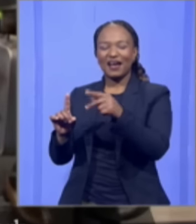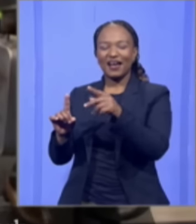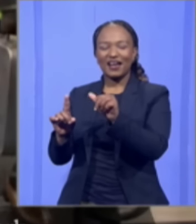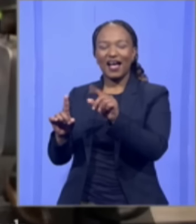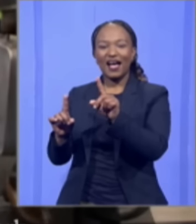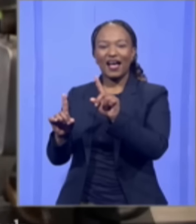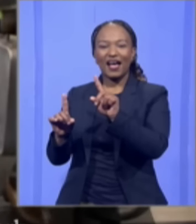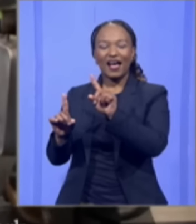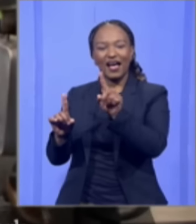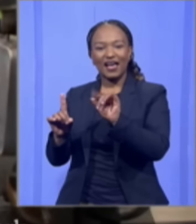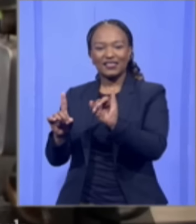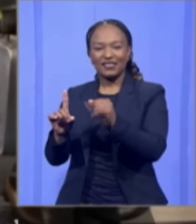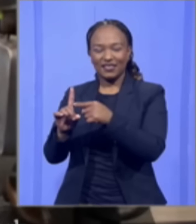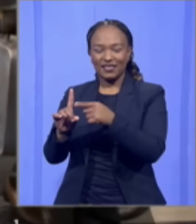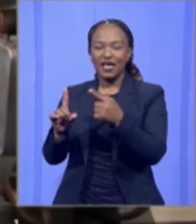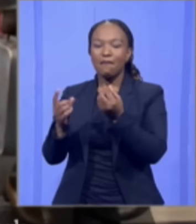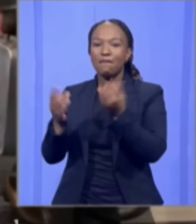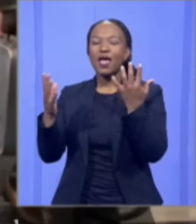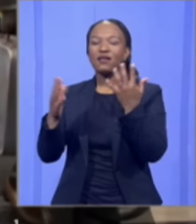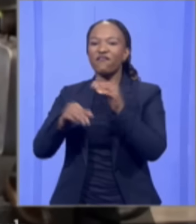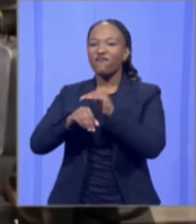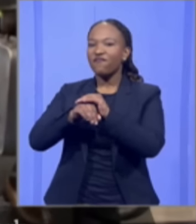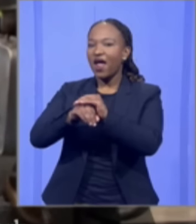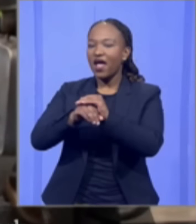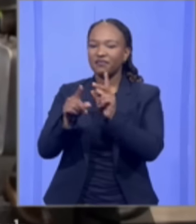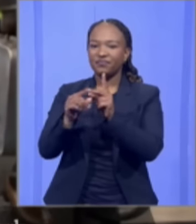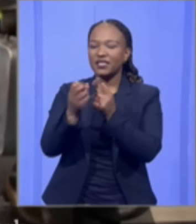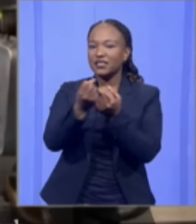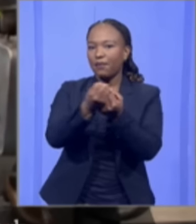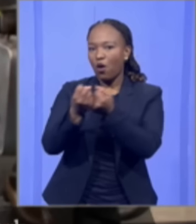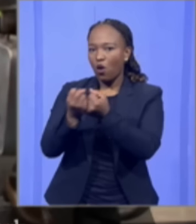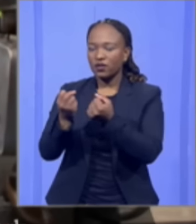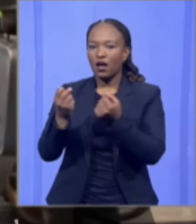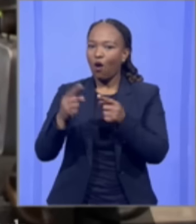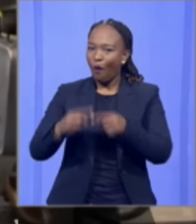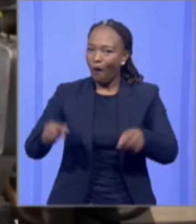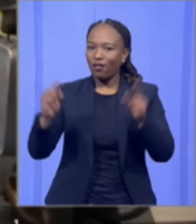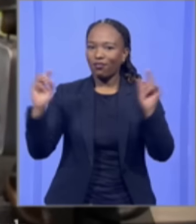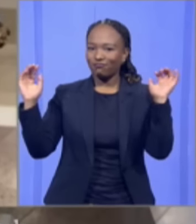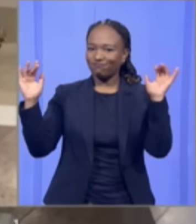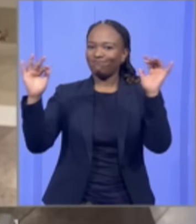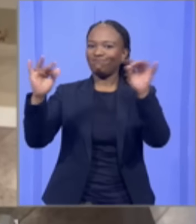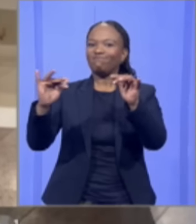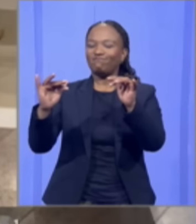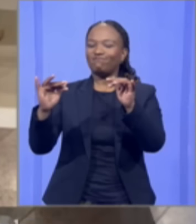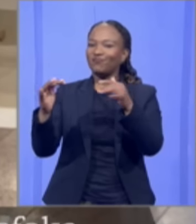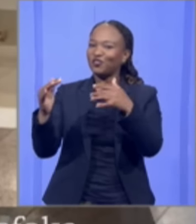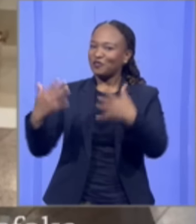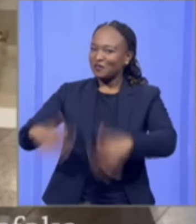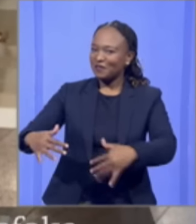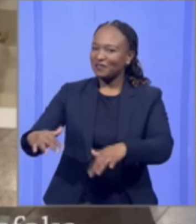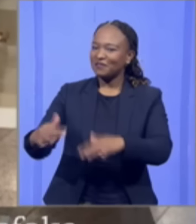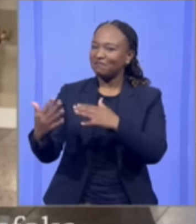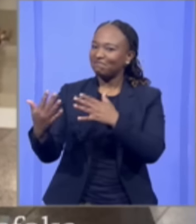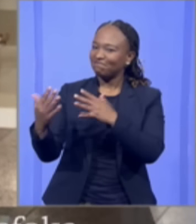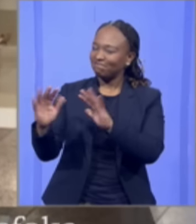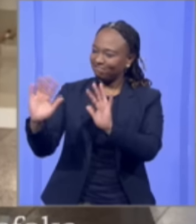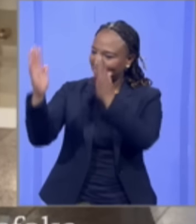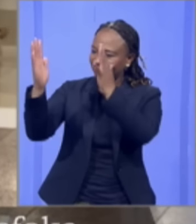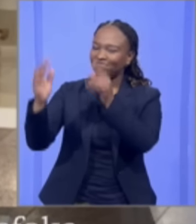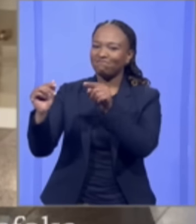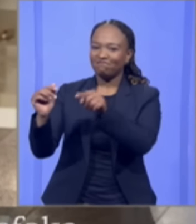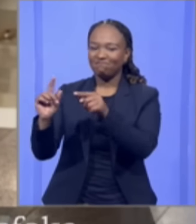Ditsala ba leloko le baemanokeng ba bidiwang Khadzinators ba tlile ka makatla a namane go lebogisa seopedi Makhadzi.